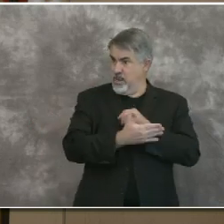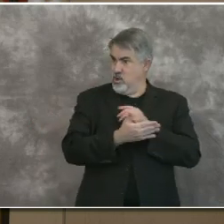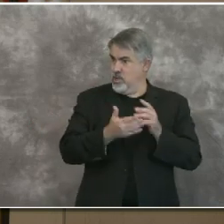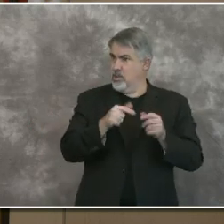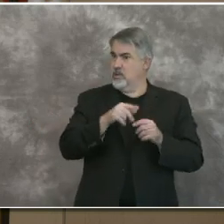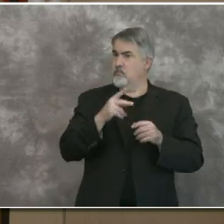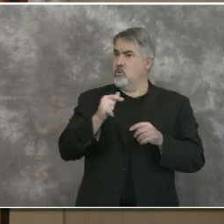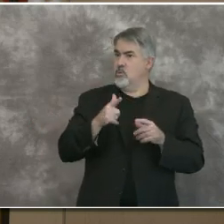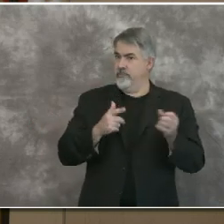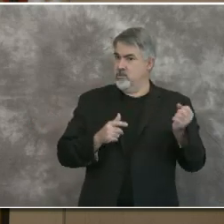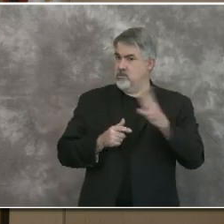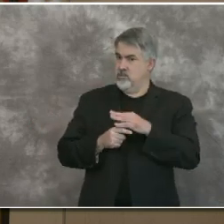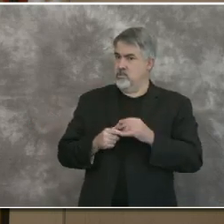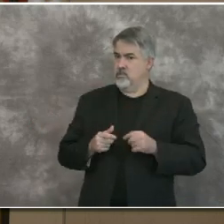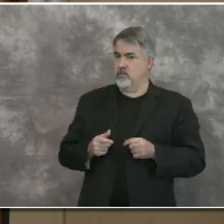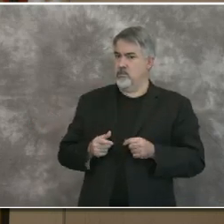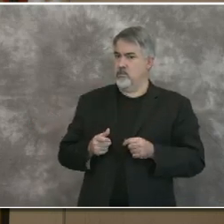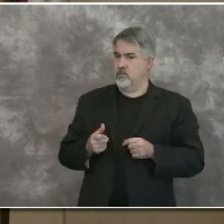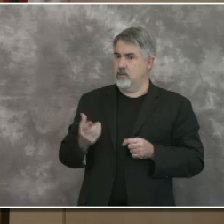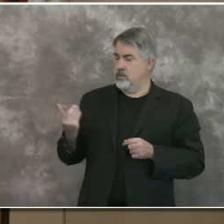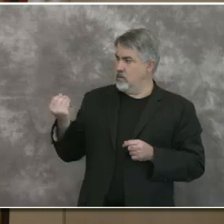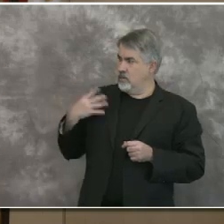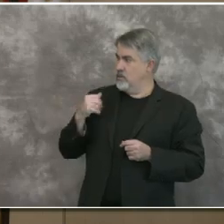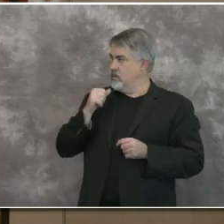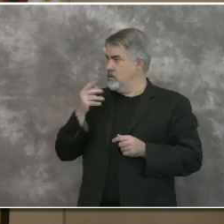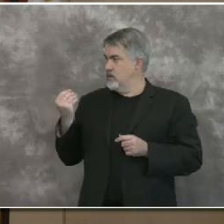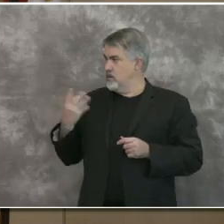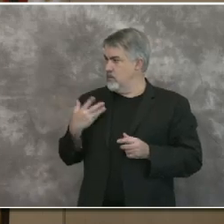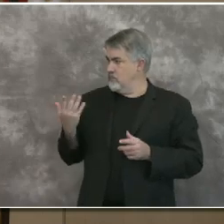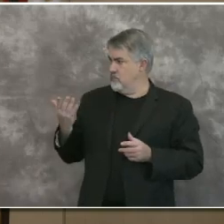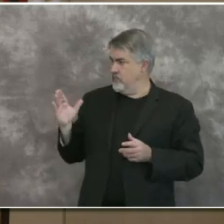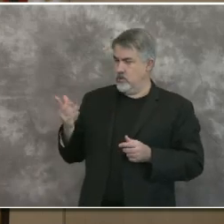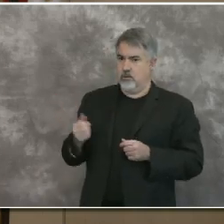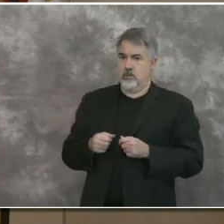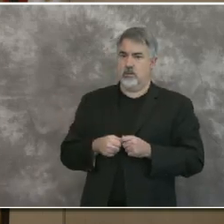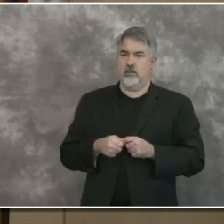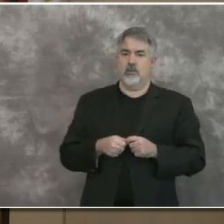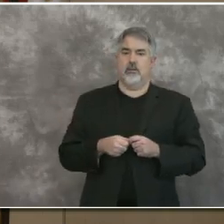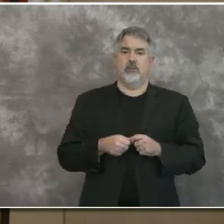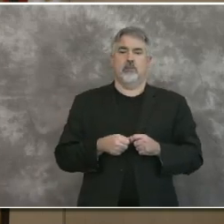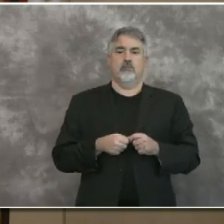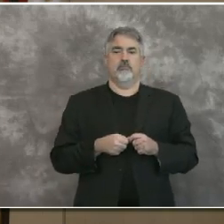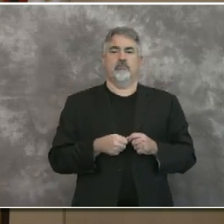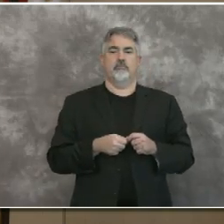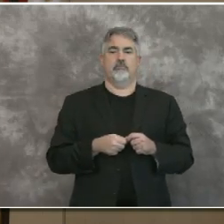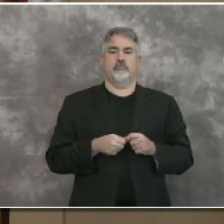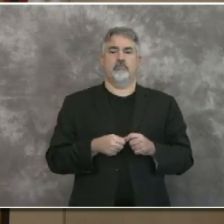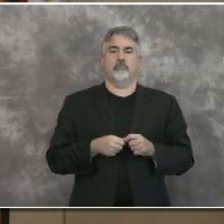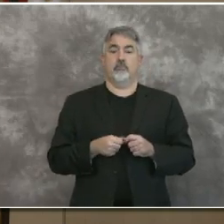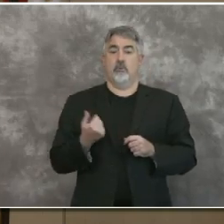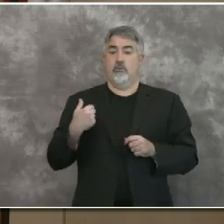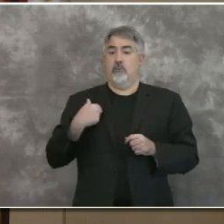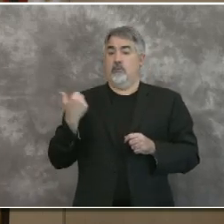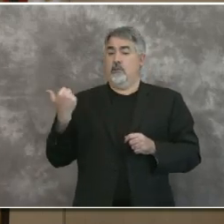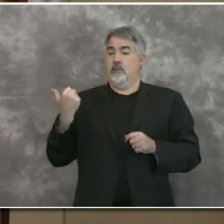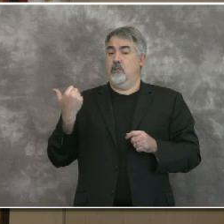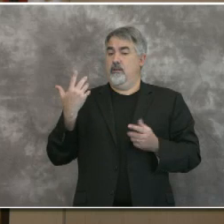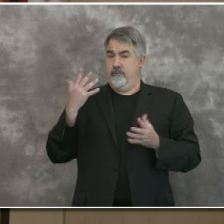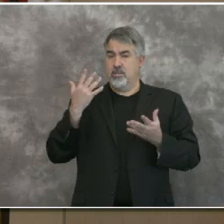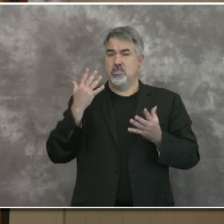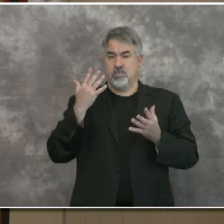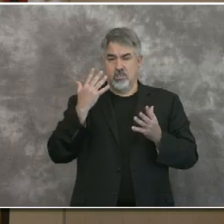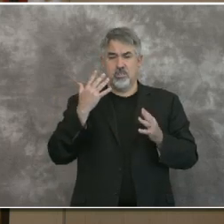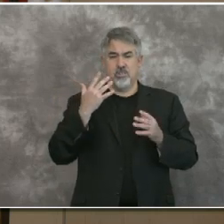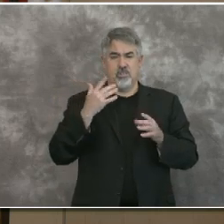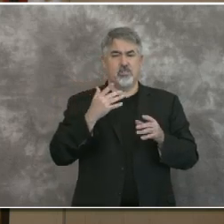and whether you denied them or not, and maybe how soon you think this could happen? So we've asked many businesses to